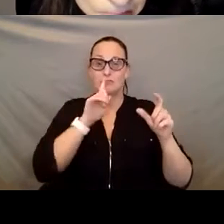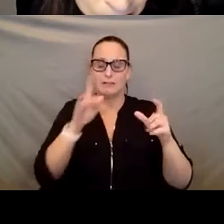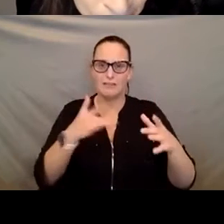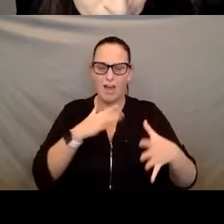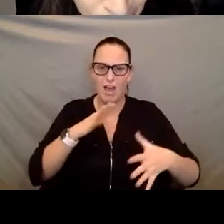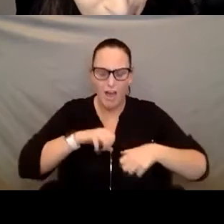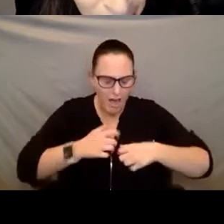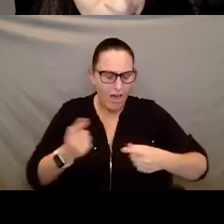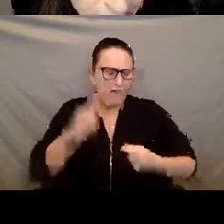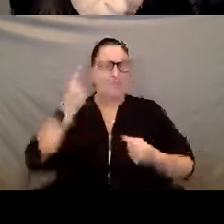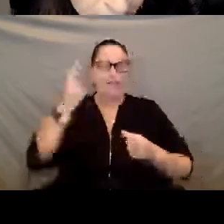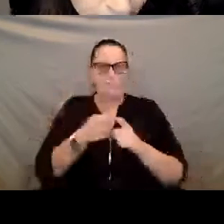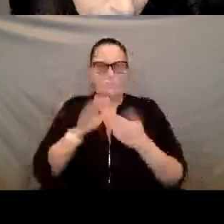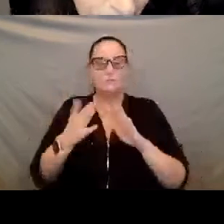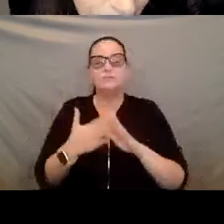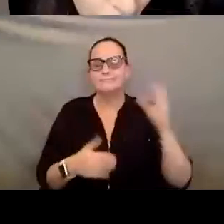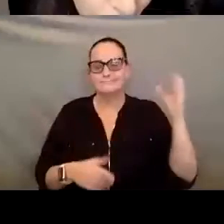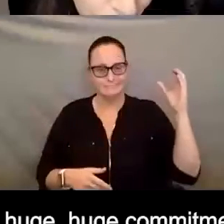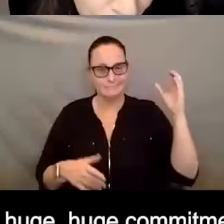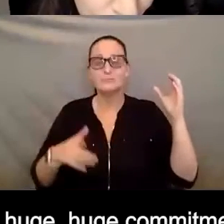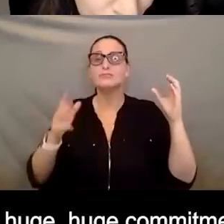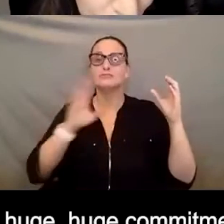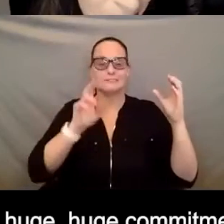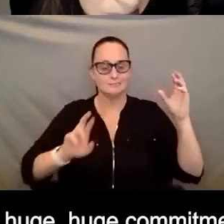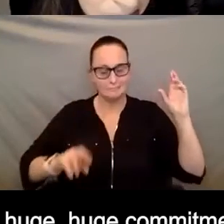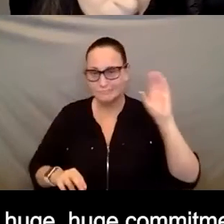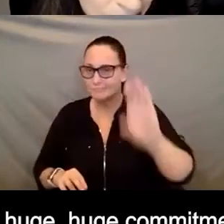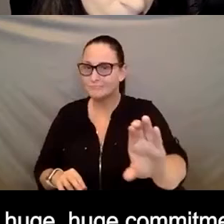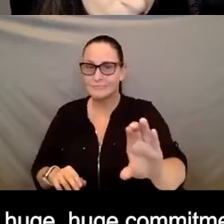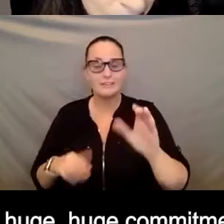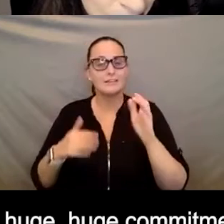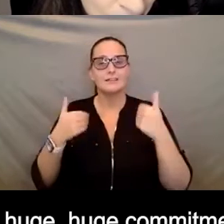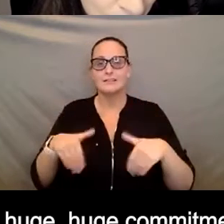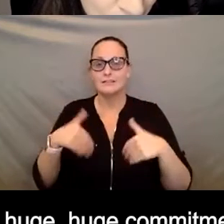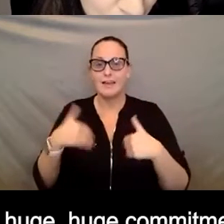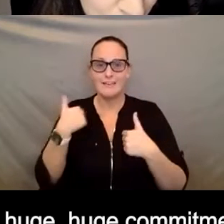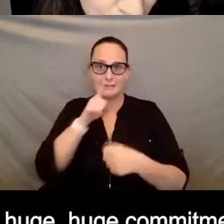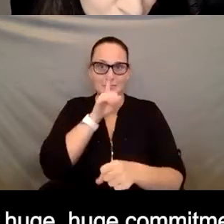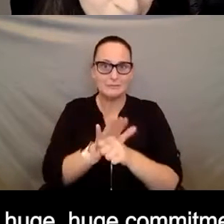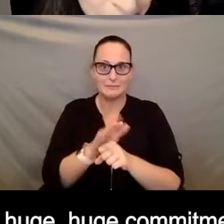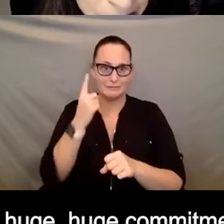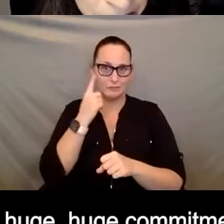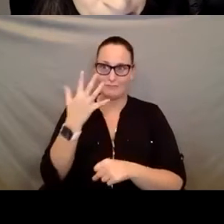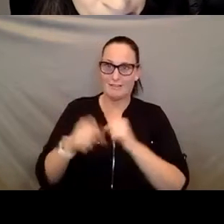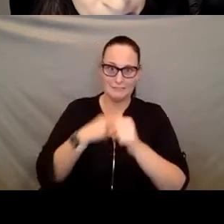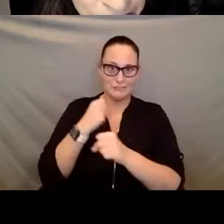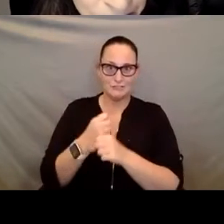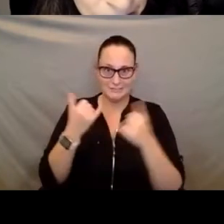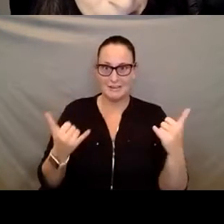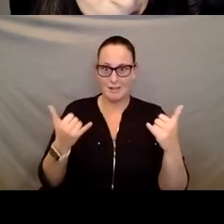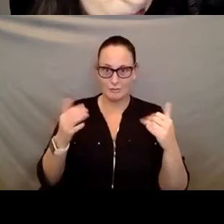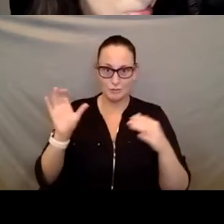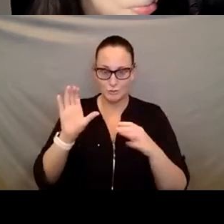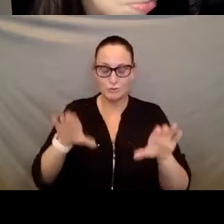And so long overdue, we were so excited to get this huge commitment over the next 5 years to do